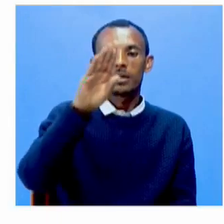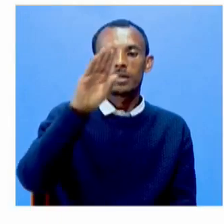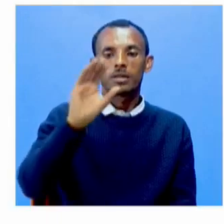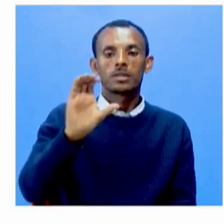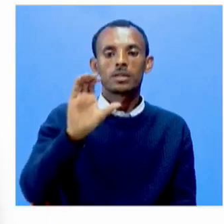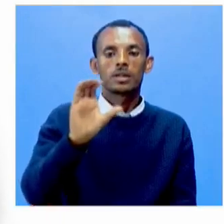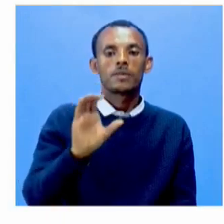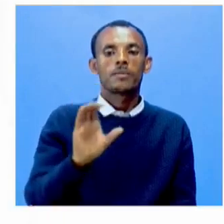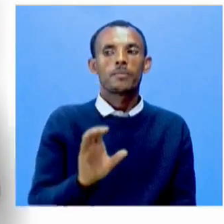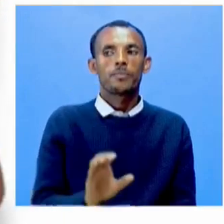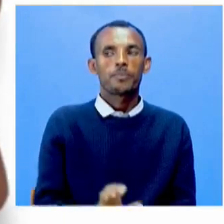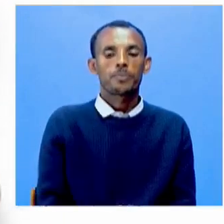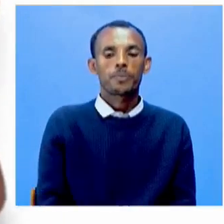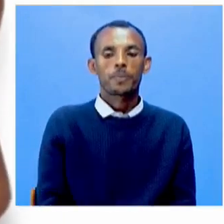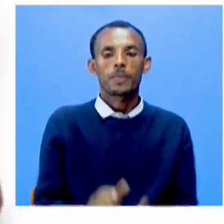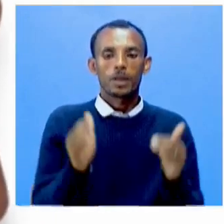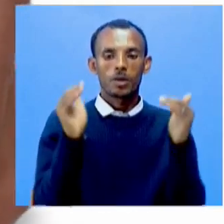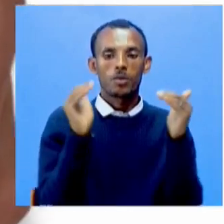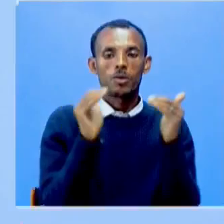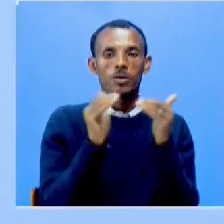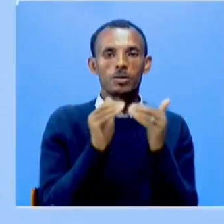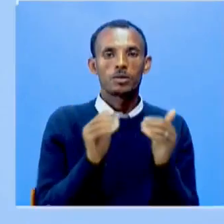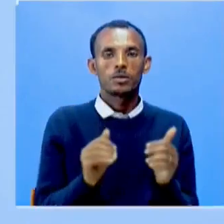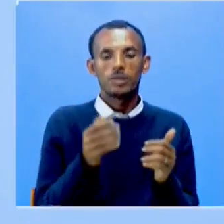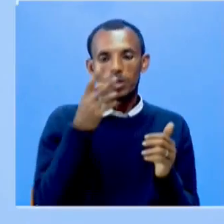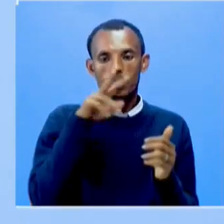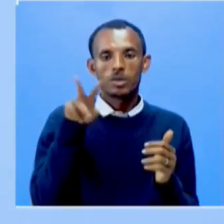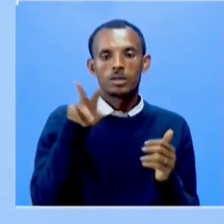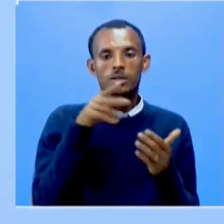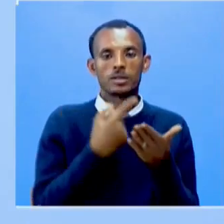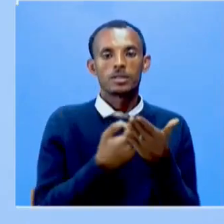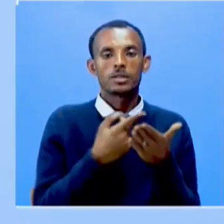ABC is this congruent to, look, this one,